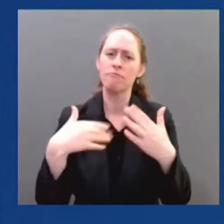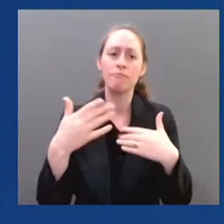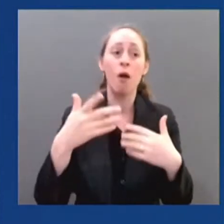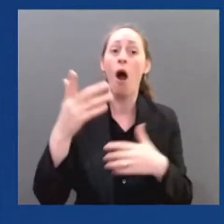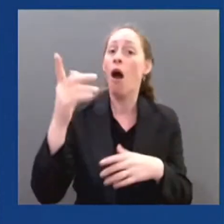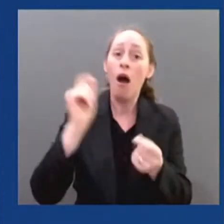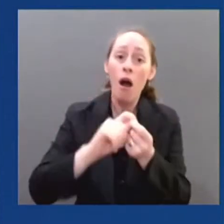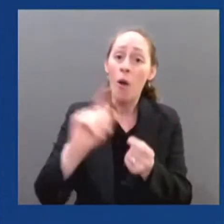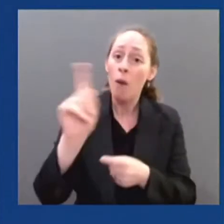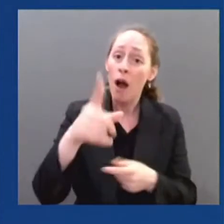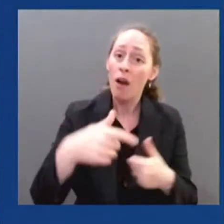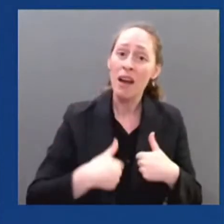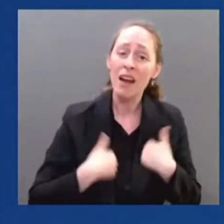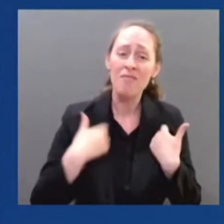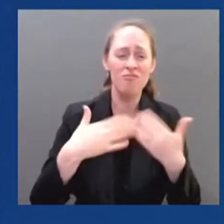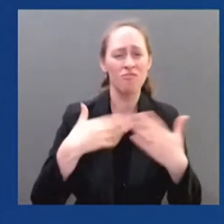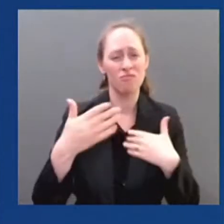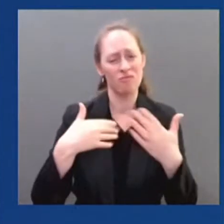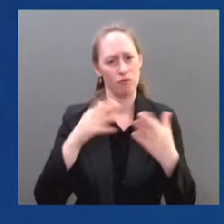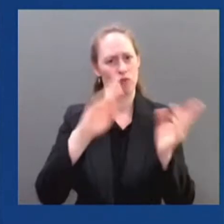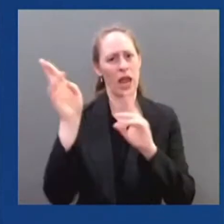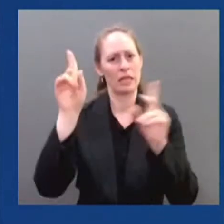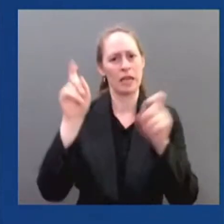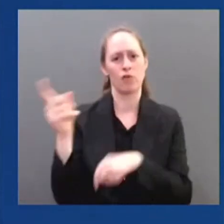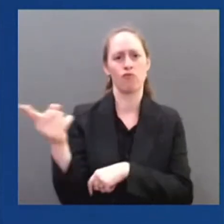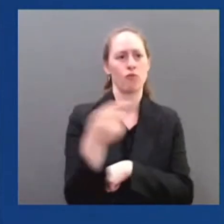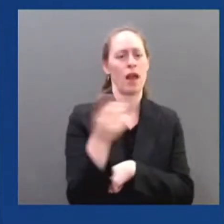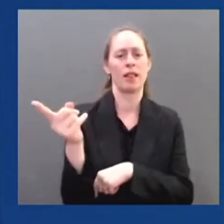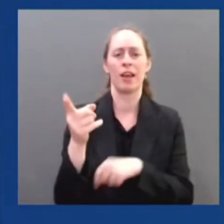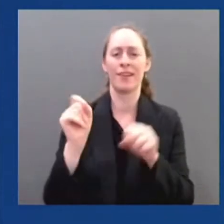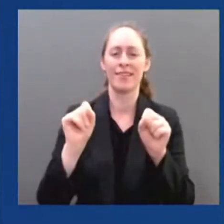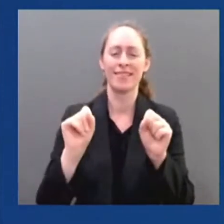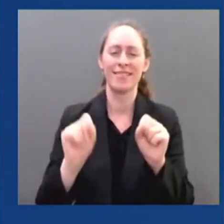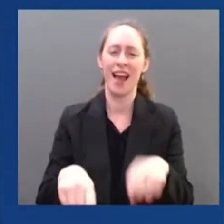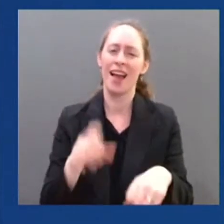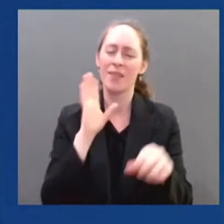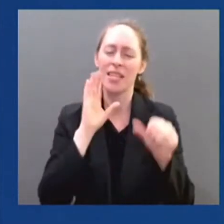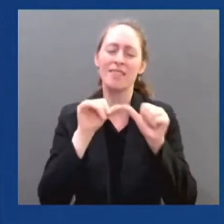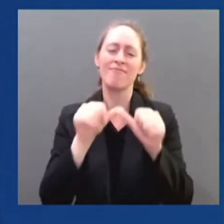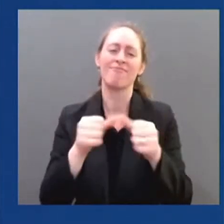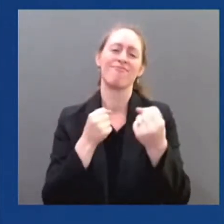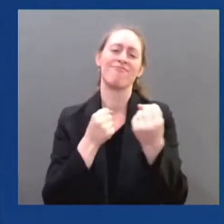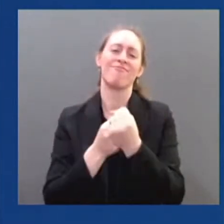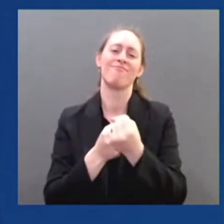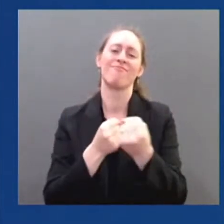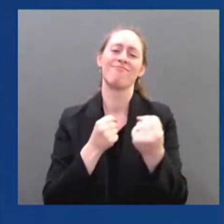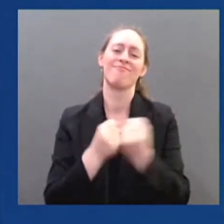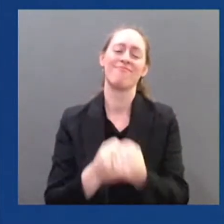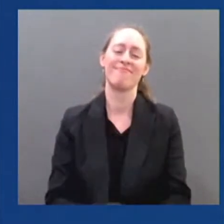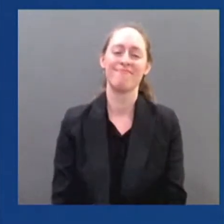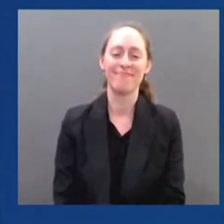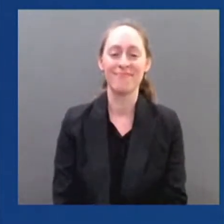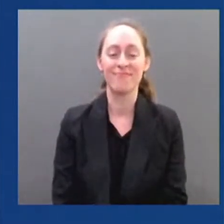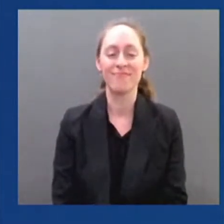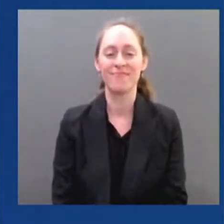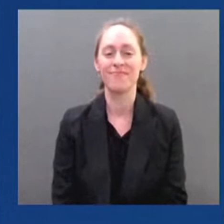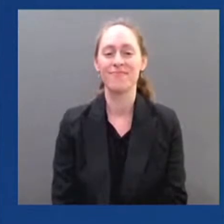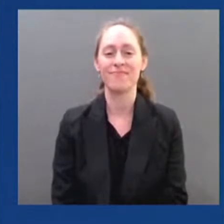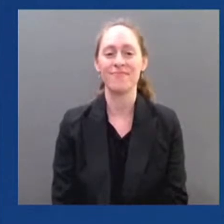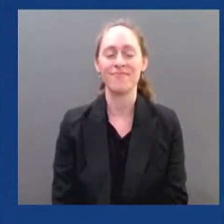mitigation strategies is of the utmost importance. So in closing, the numbers in our fight against COVID-19 speak for